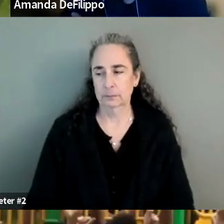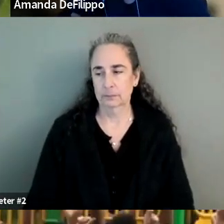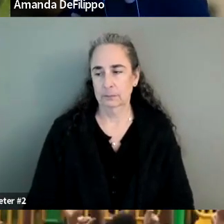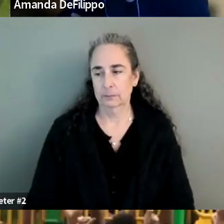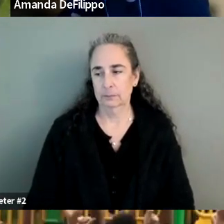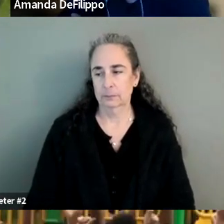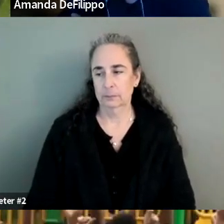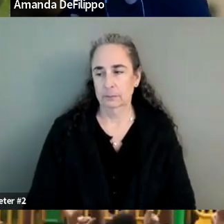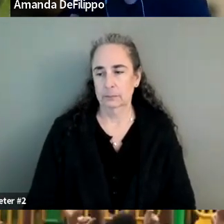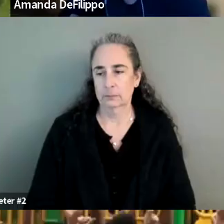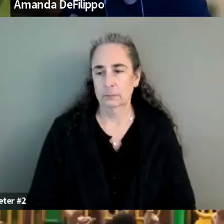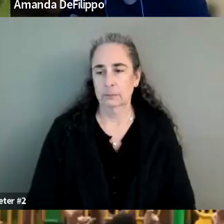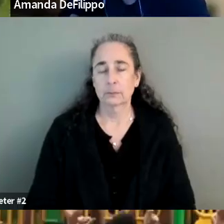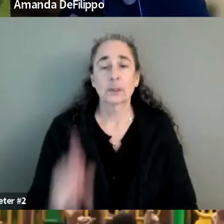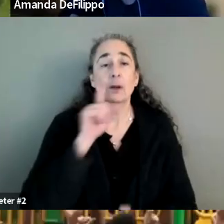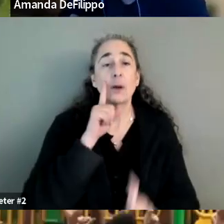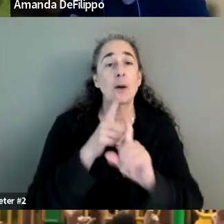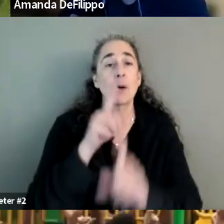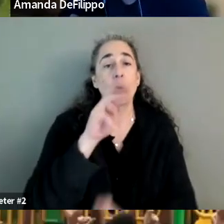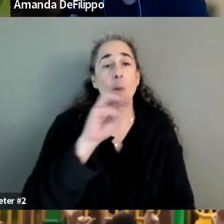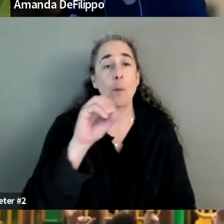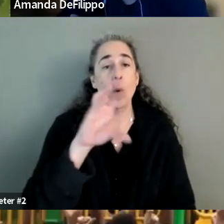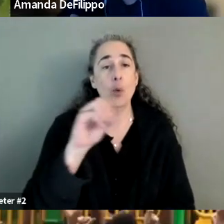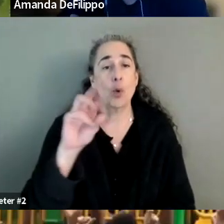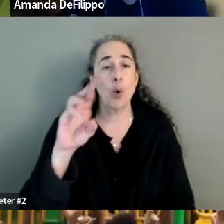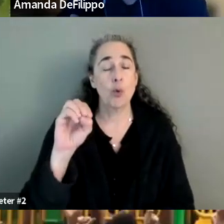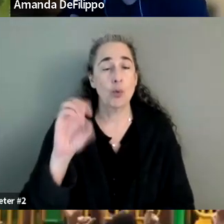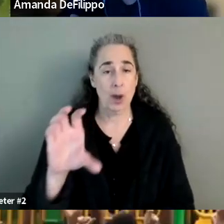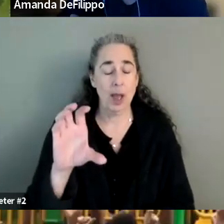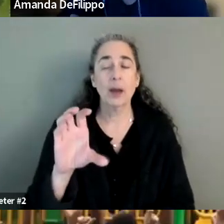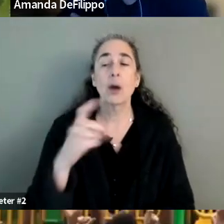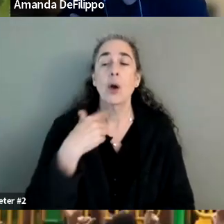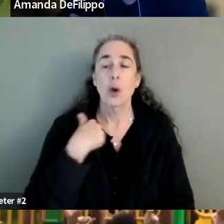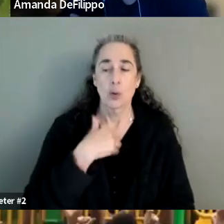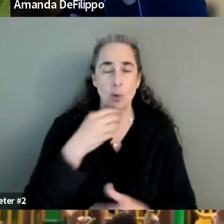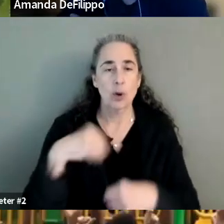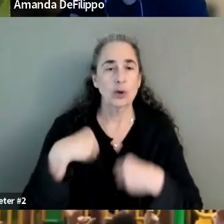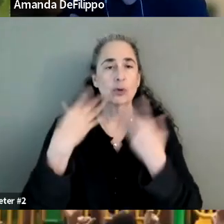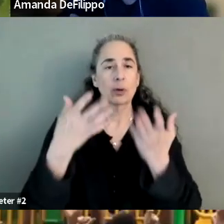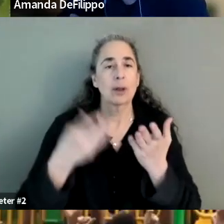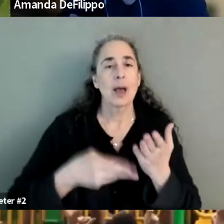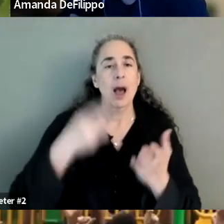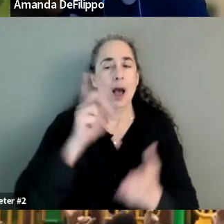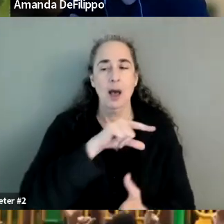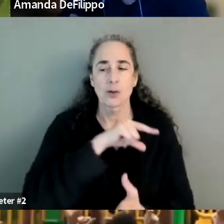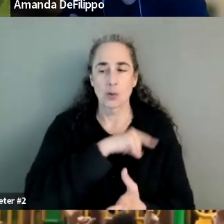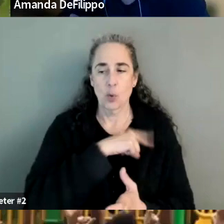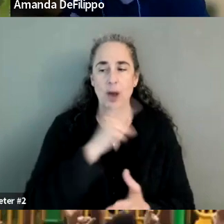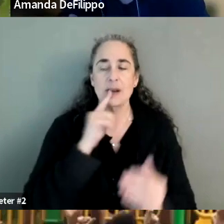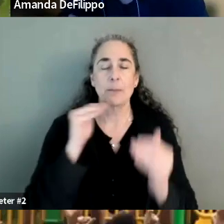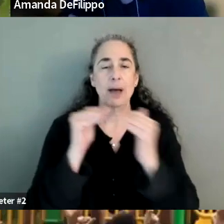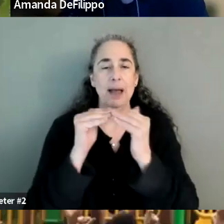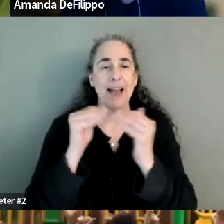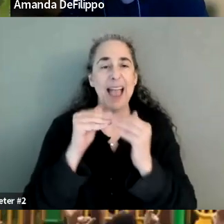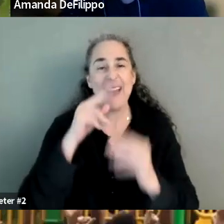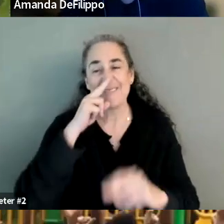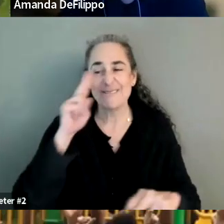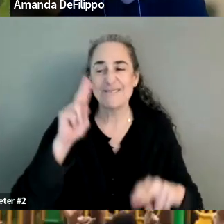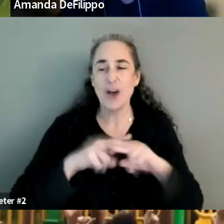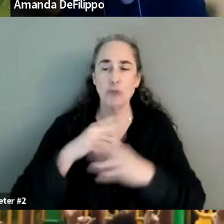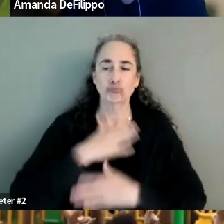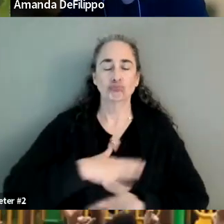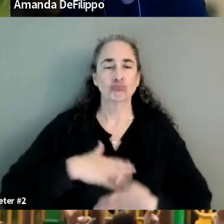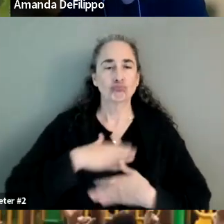All right, so the mission of Montgomery County Recreation, we want to provide high quality, equitable, and fun